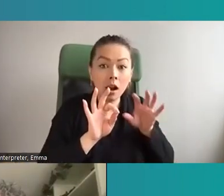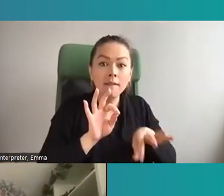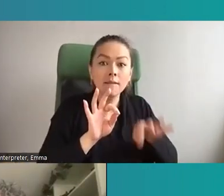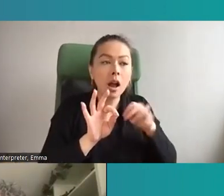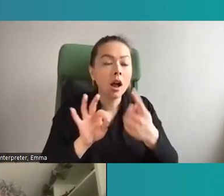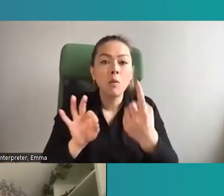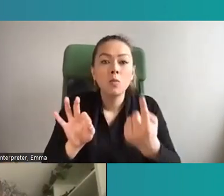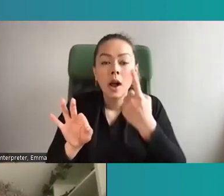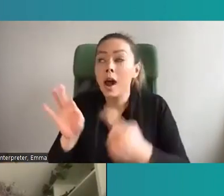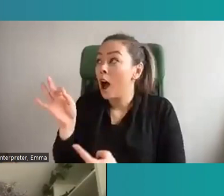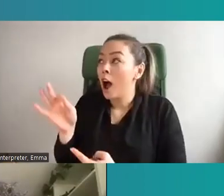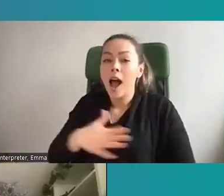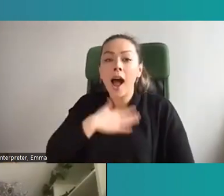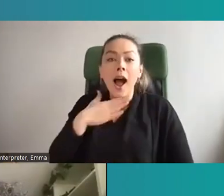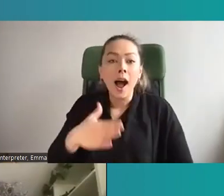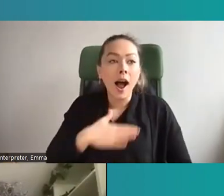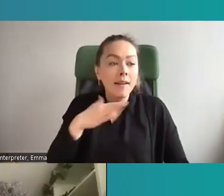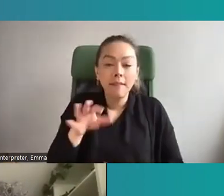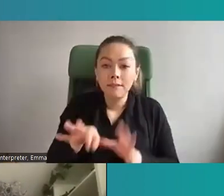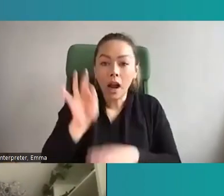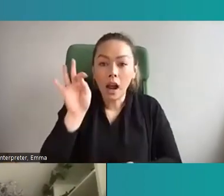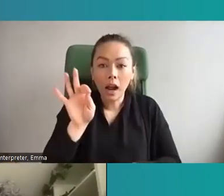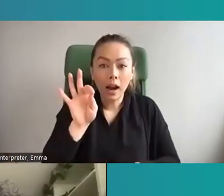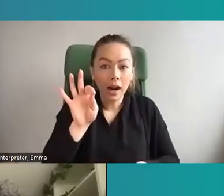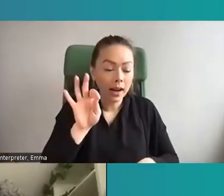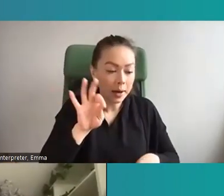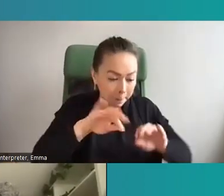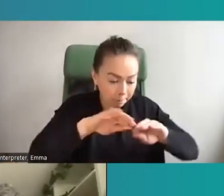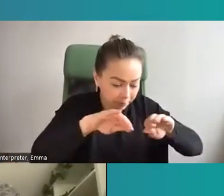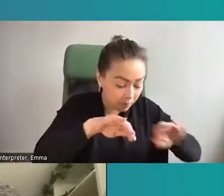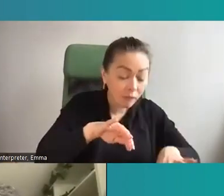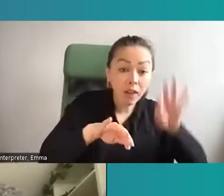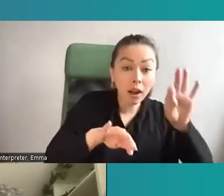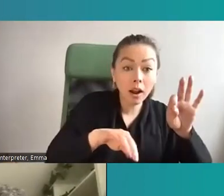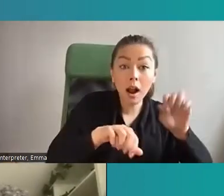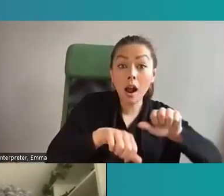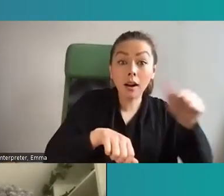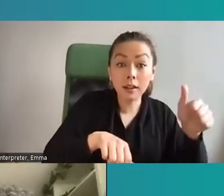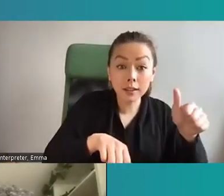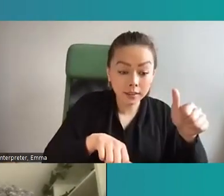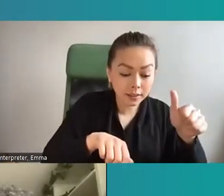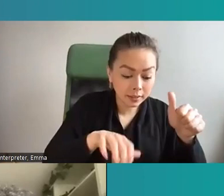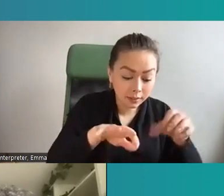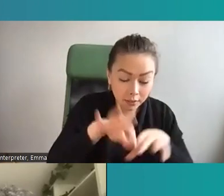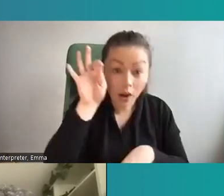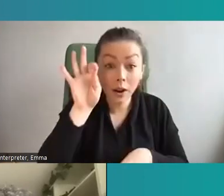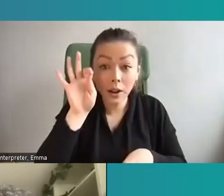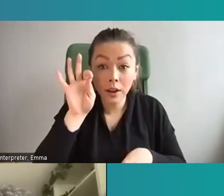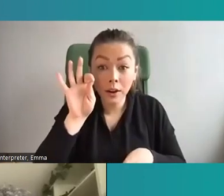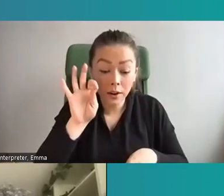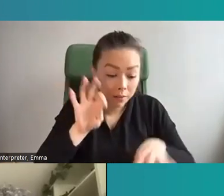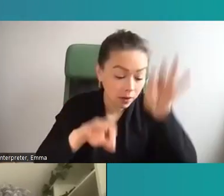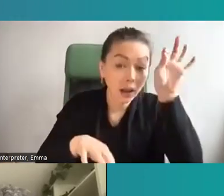happy, and they spread some more leaves and there's some more. And so we're greeting them. They're coming one